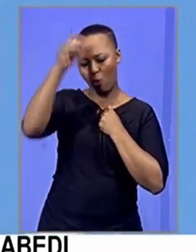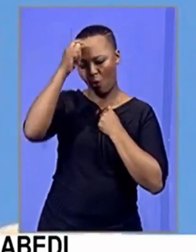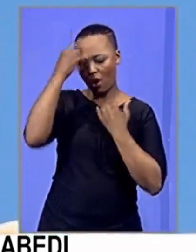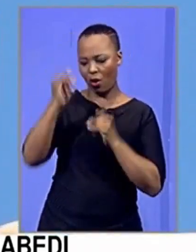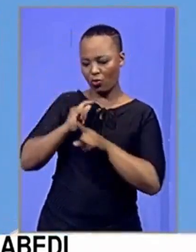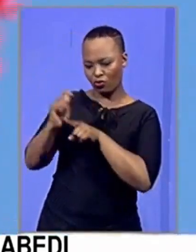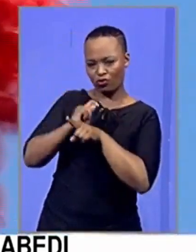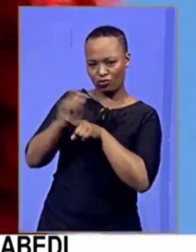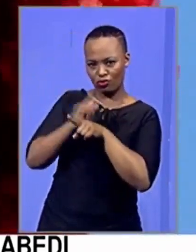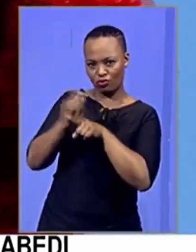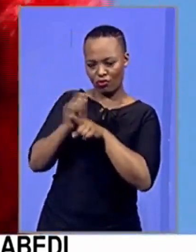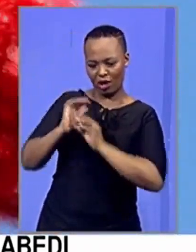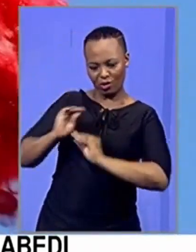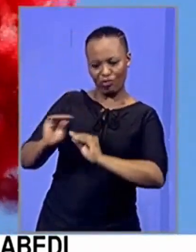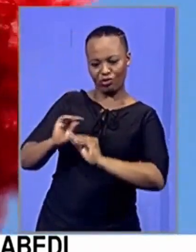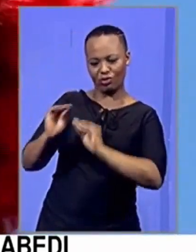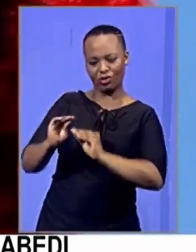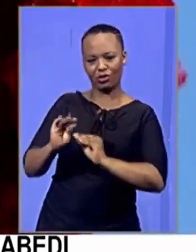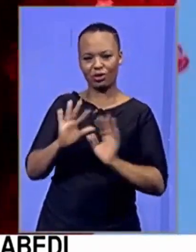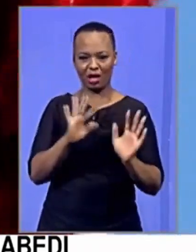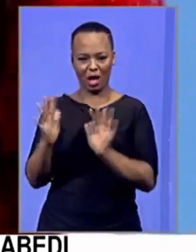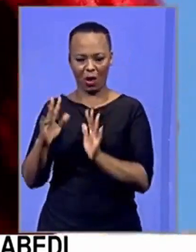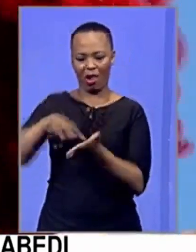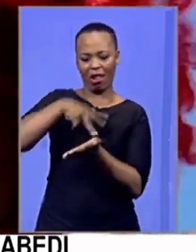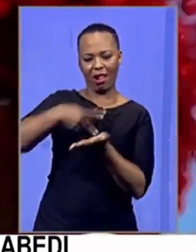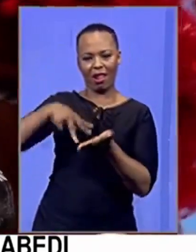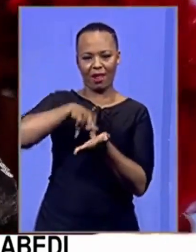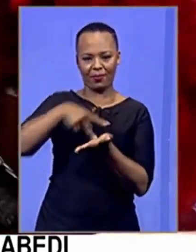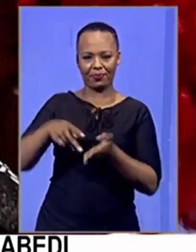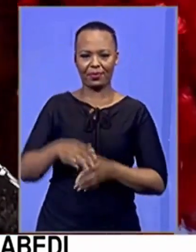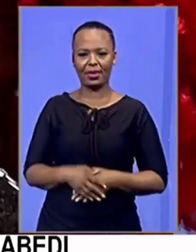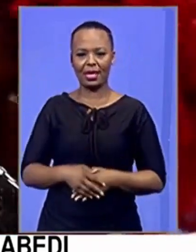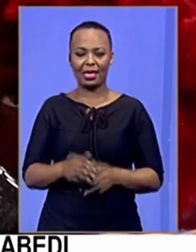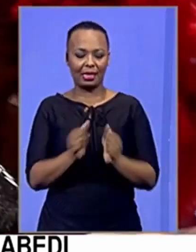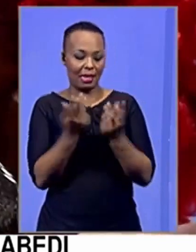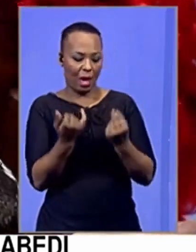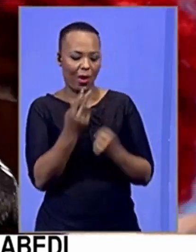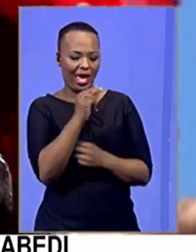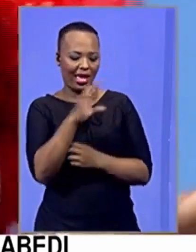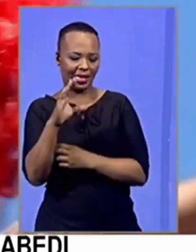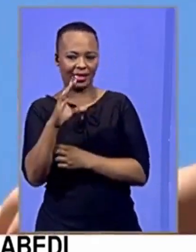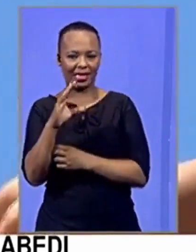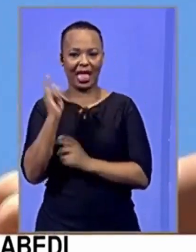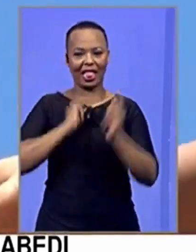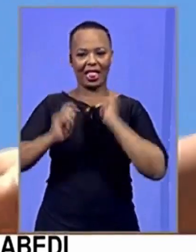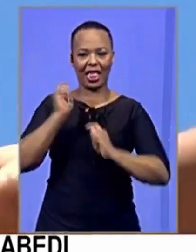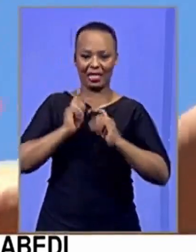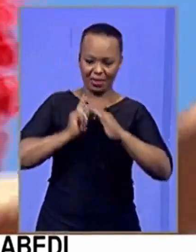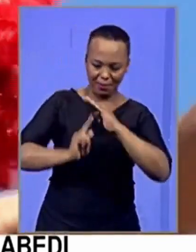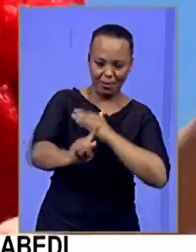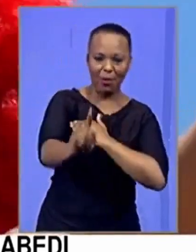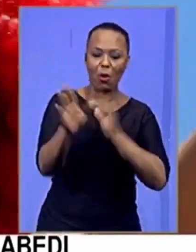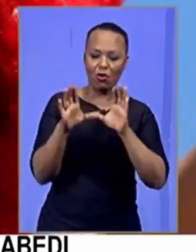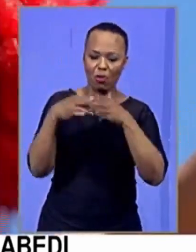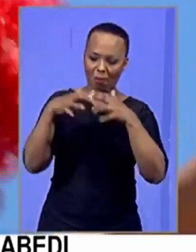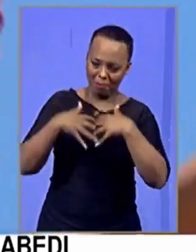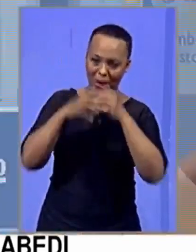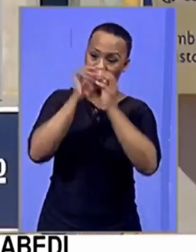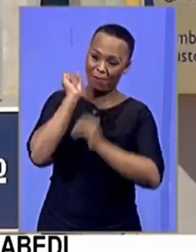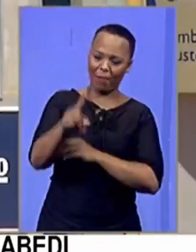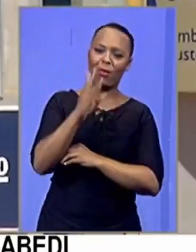ba trainer mo Kimberley. Startup saka ke tsene mo NC Theatre ke tlo go bula group ya me